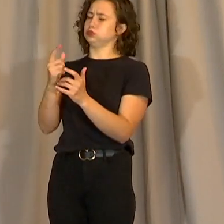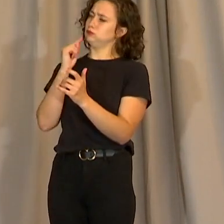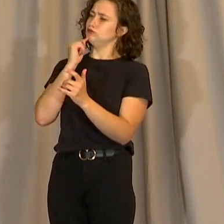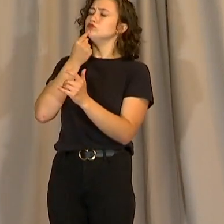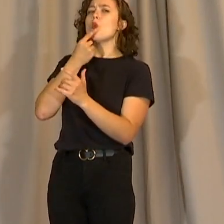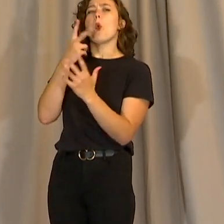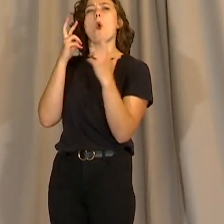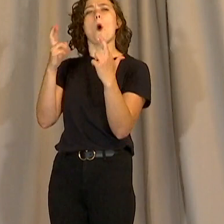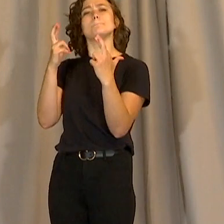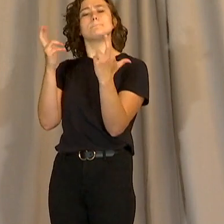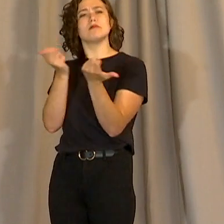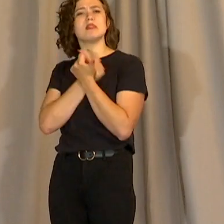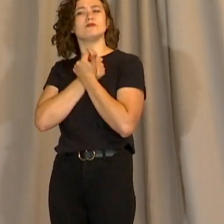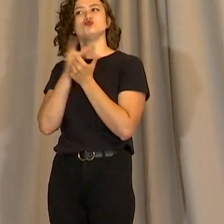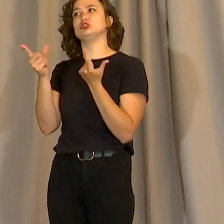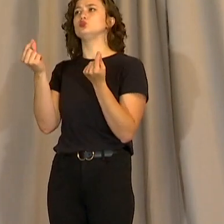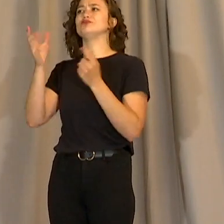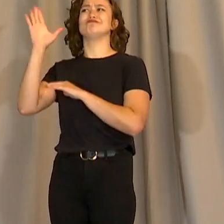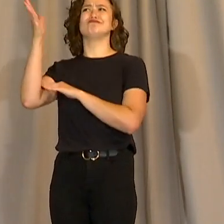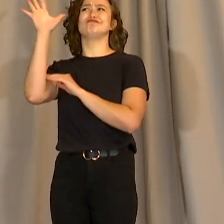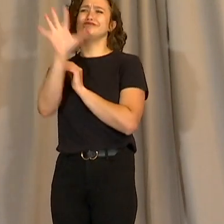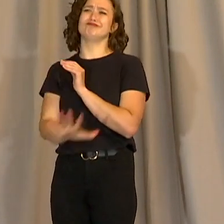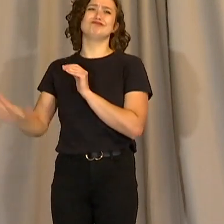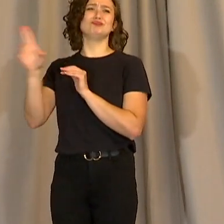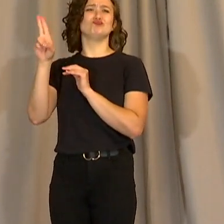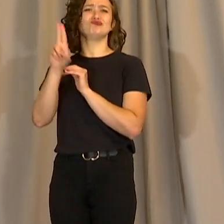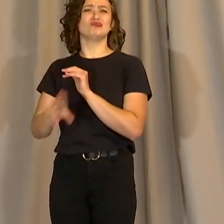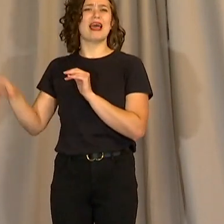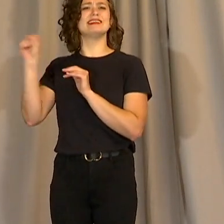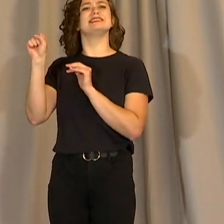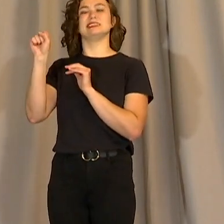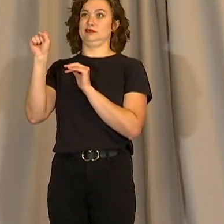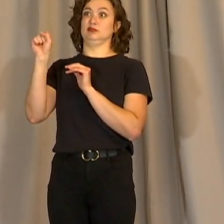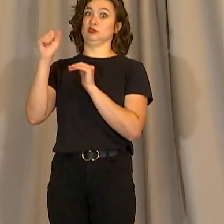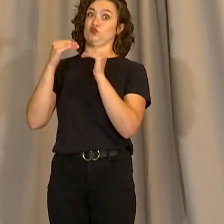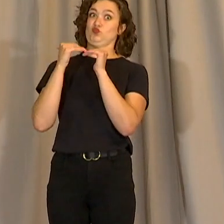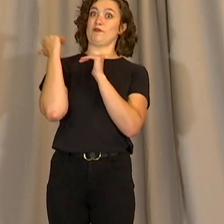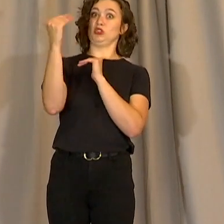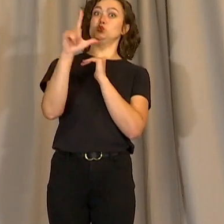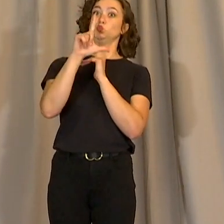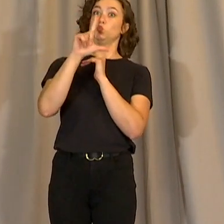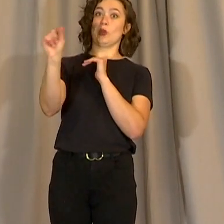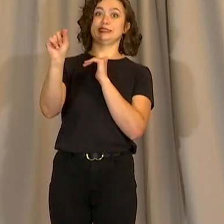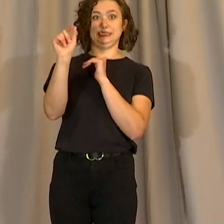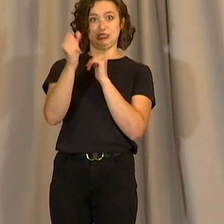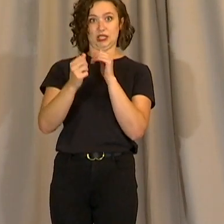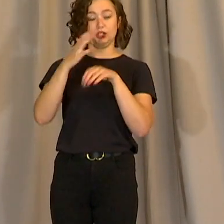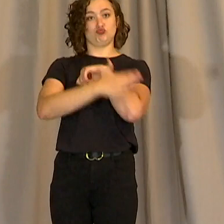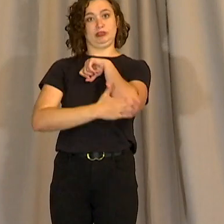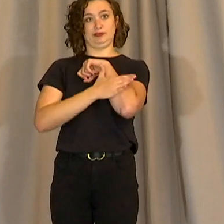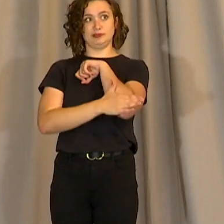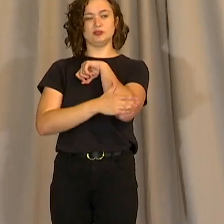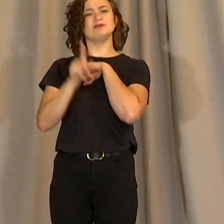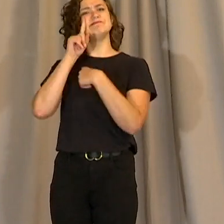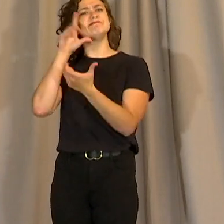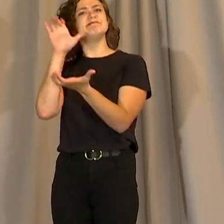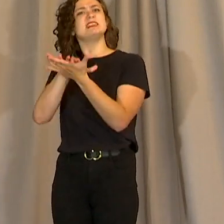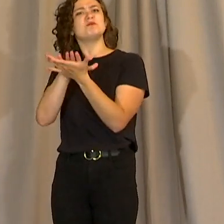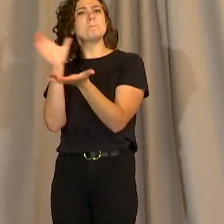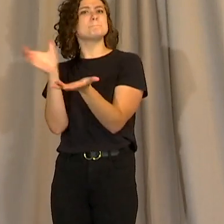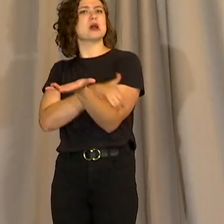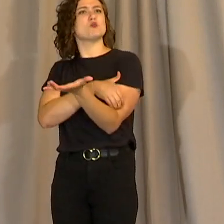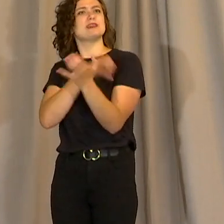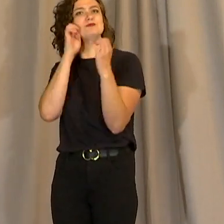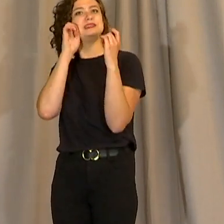presented at professional conferences throughout the United States and in over 20 countries. Dr. Rema believes in the power of education to change the